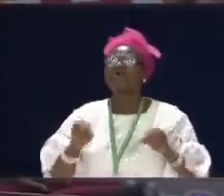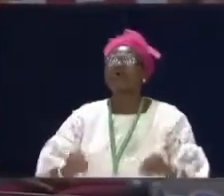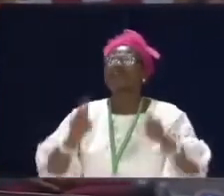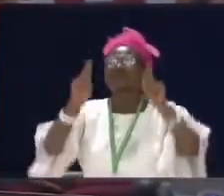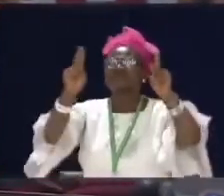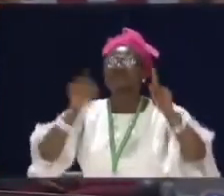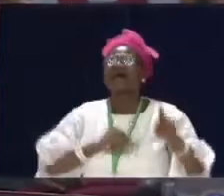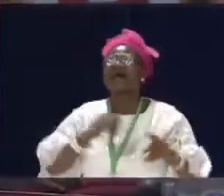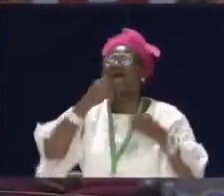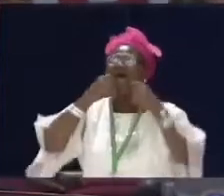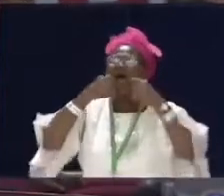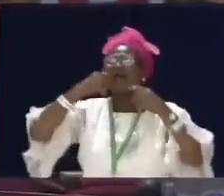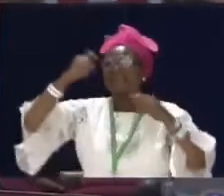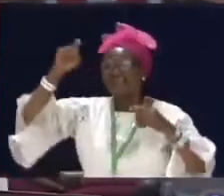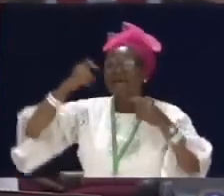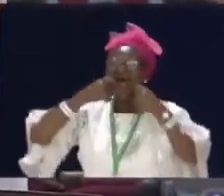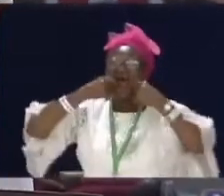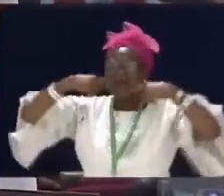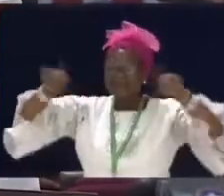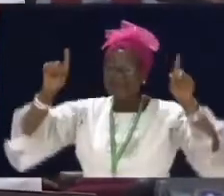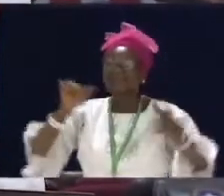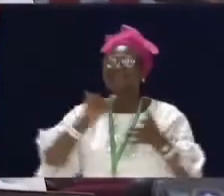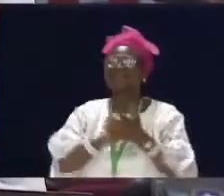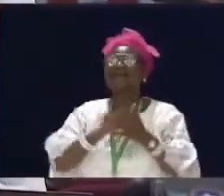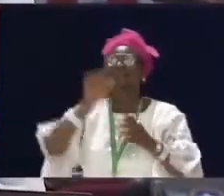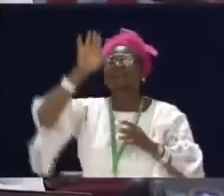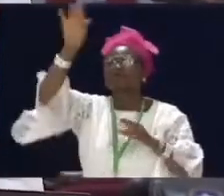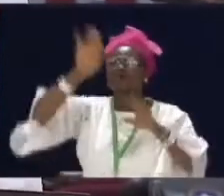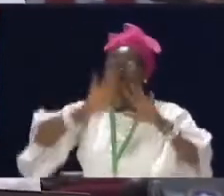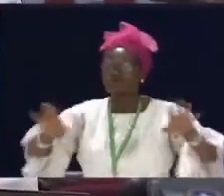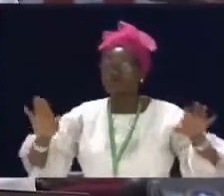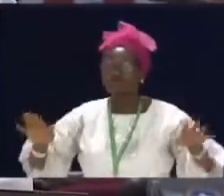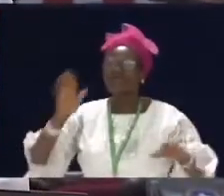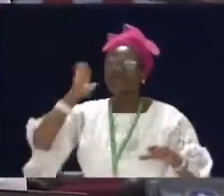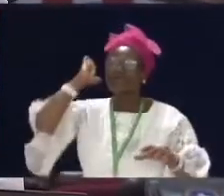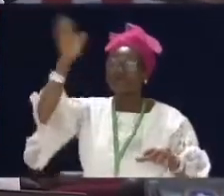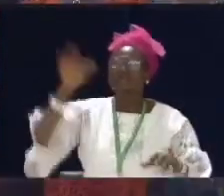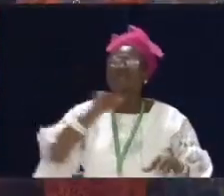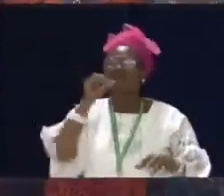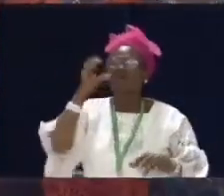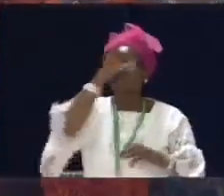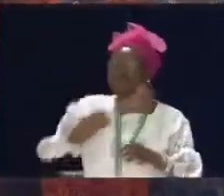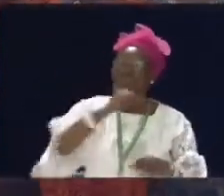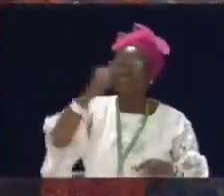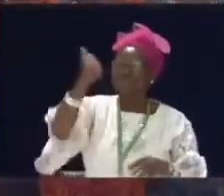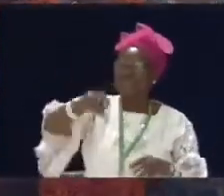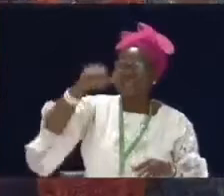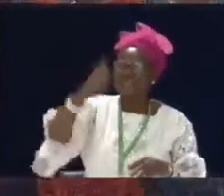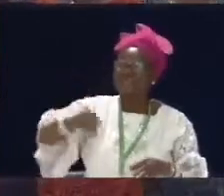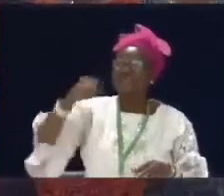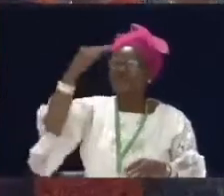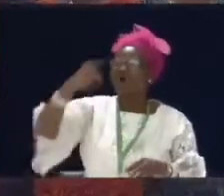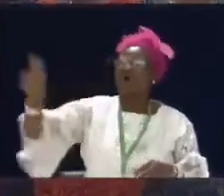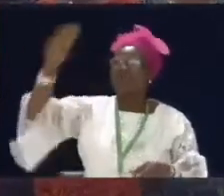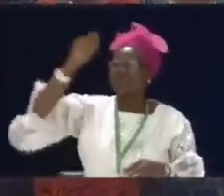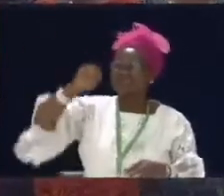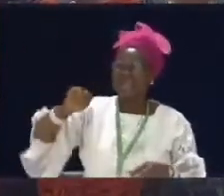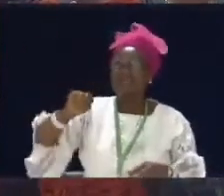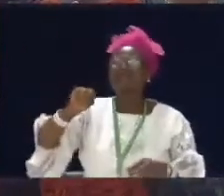I decree that your children will not miss any of them.